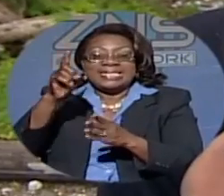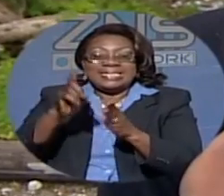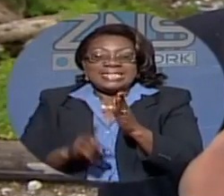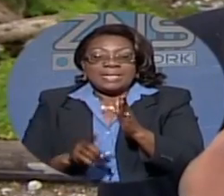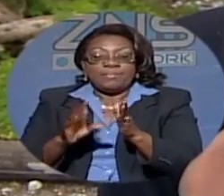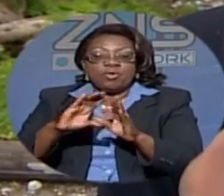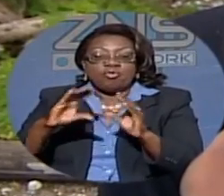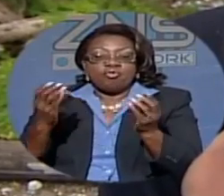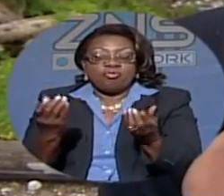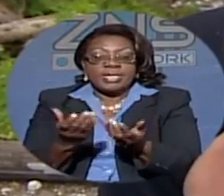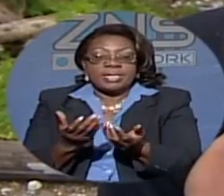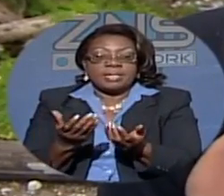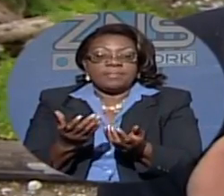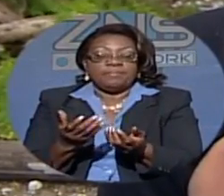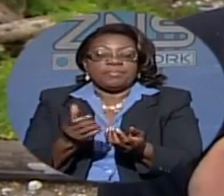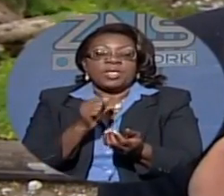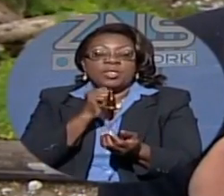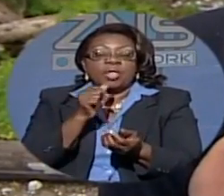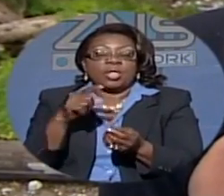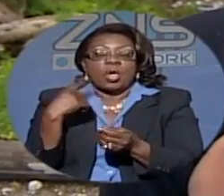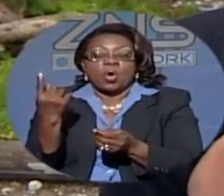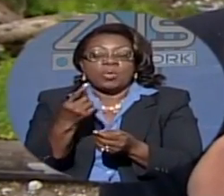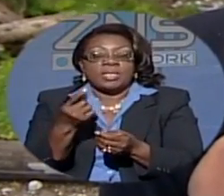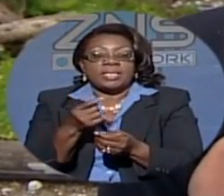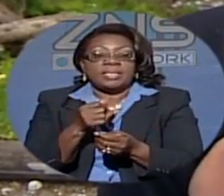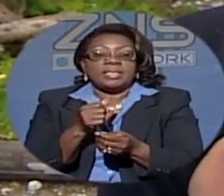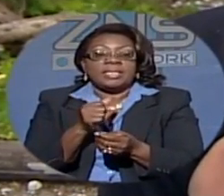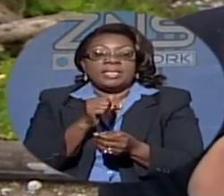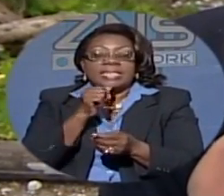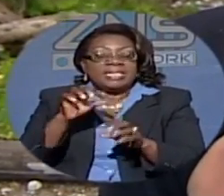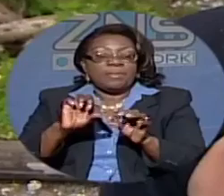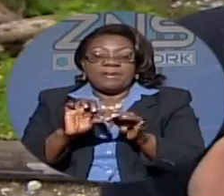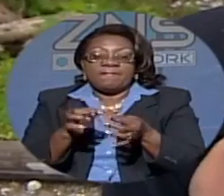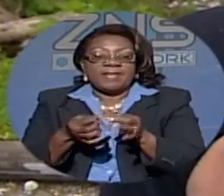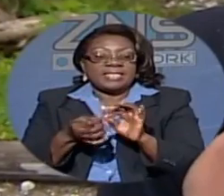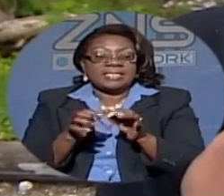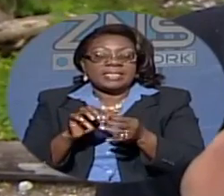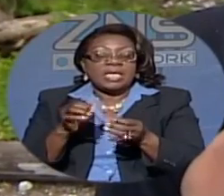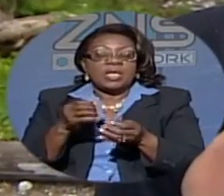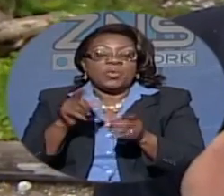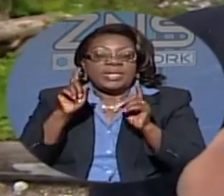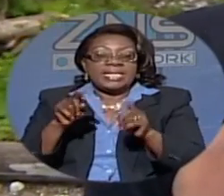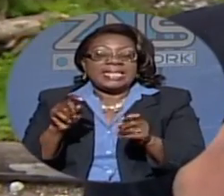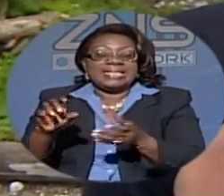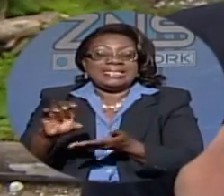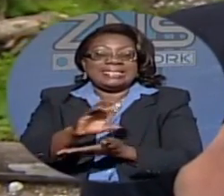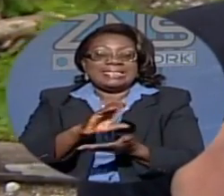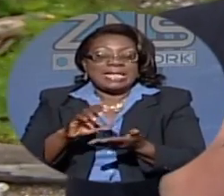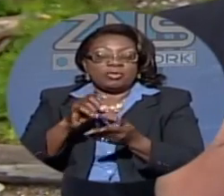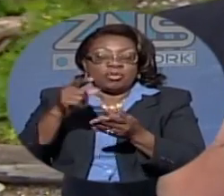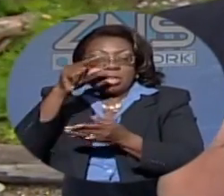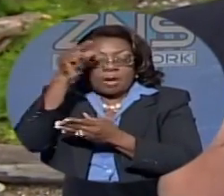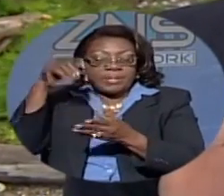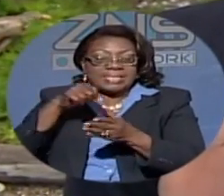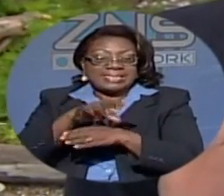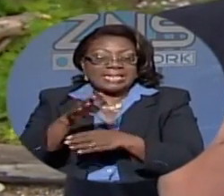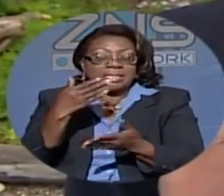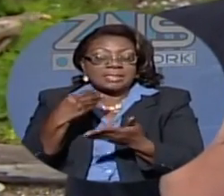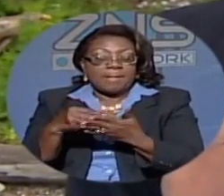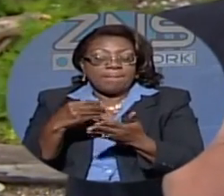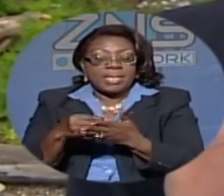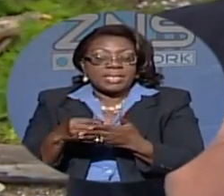Brother Julian, and not only that, Brother Julian, we need central government to send us some funds that they will